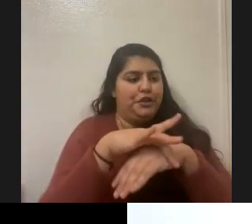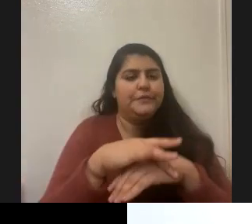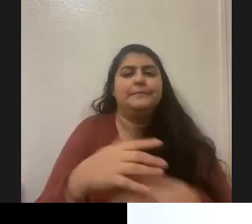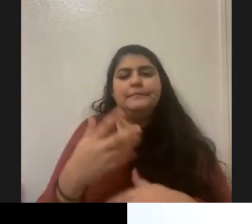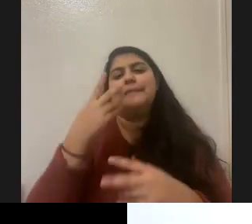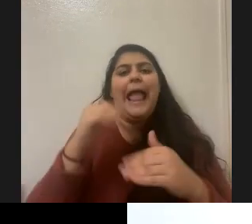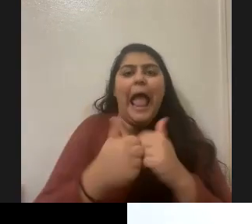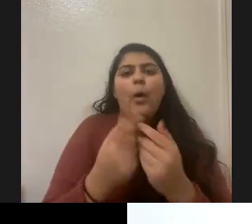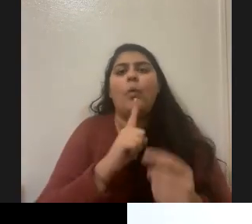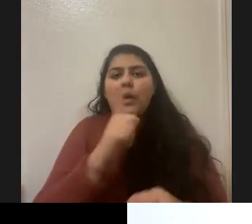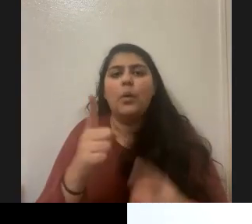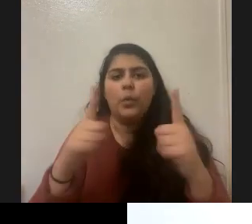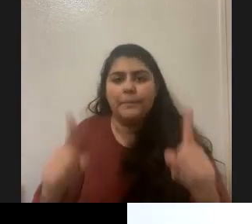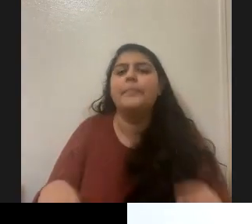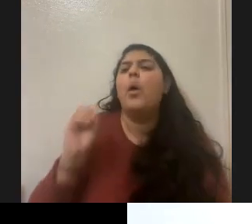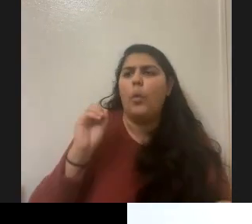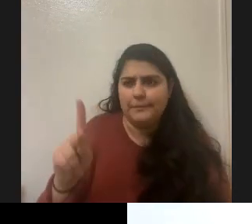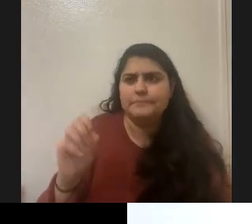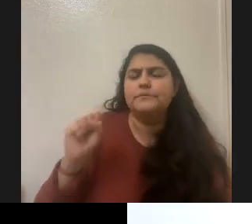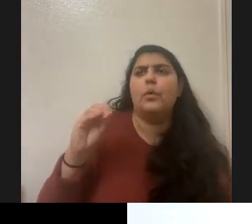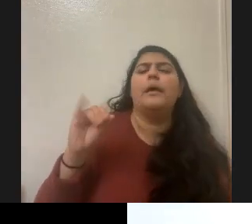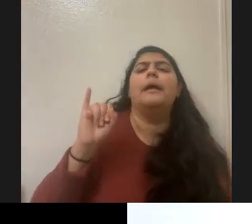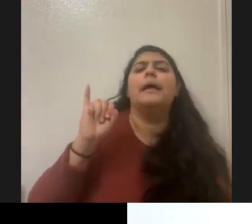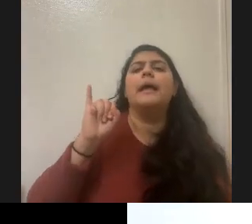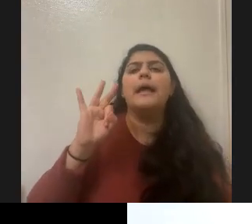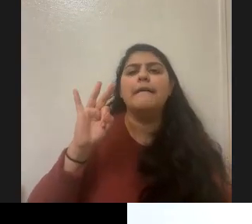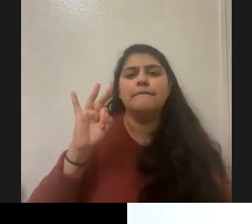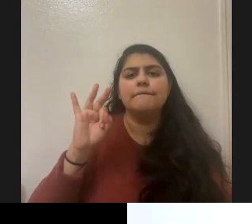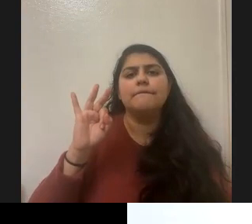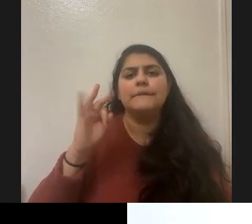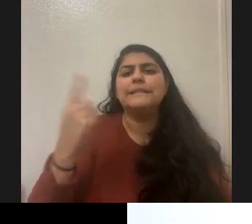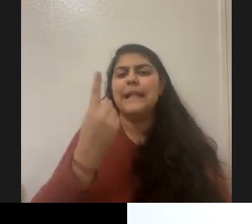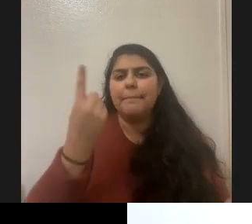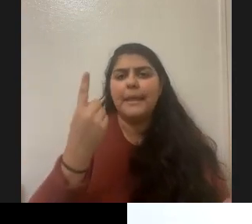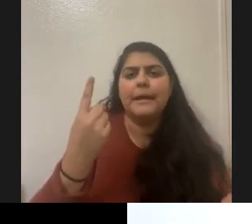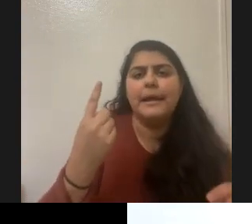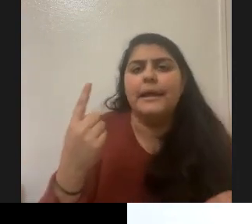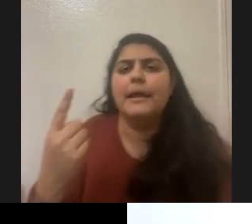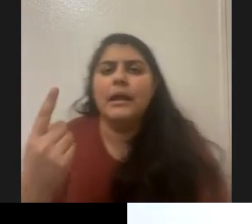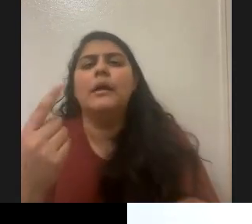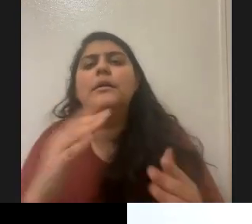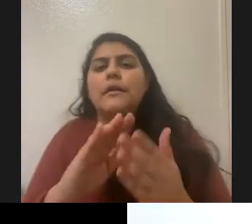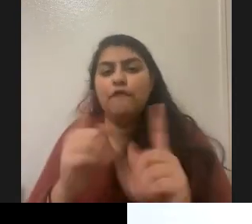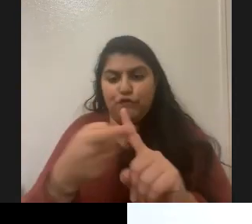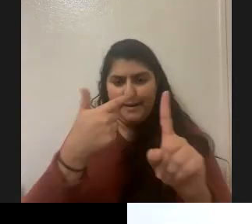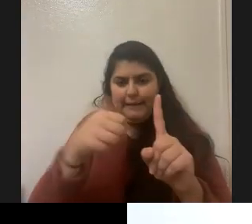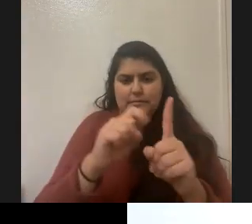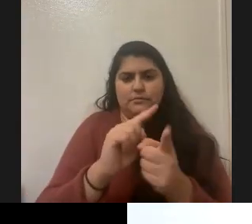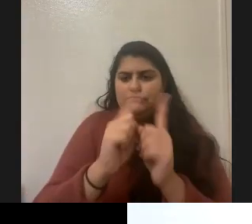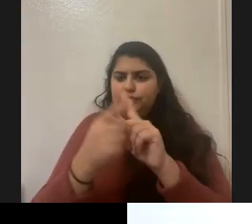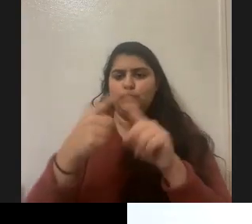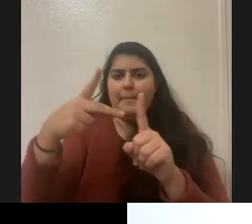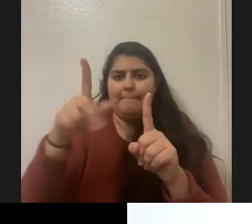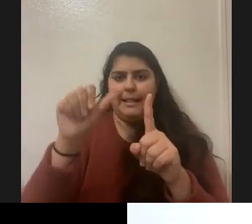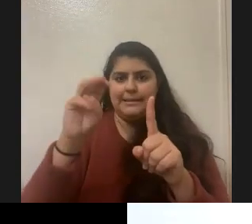So if a given matter goes from being a gas to a plasma, is